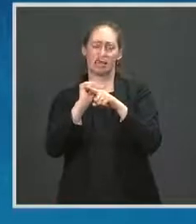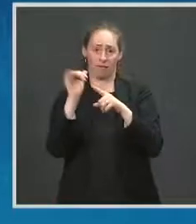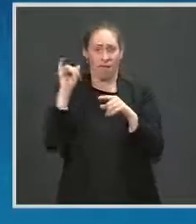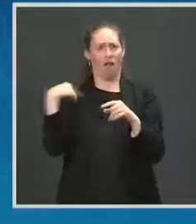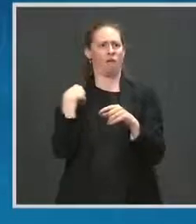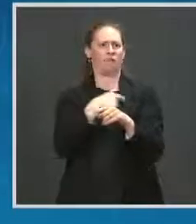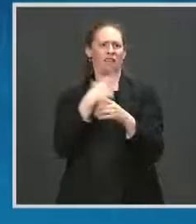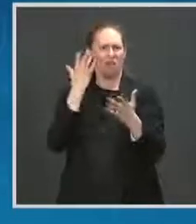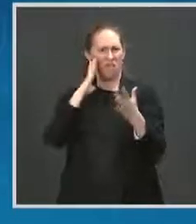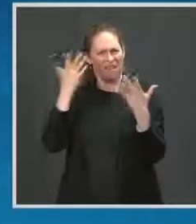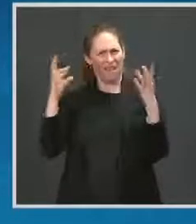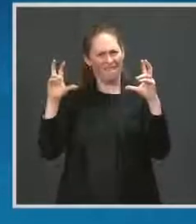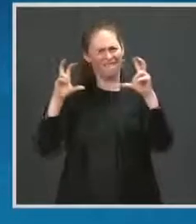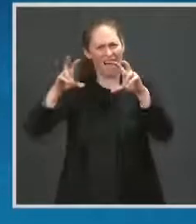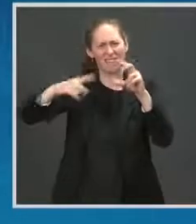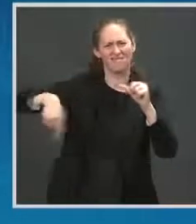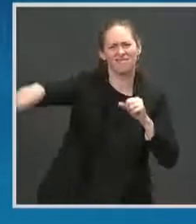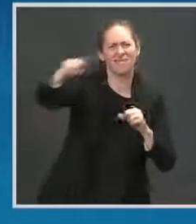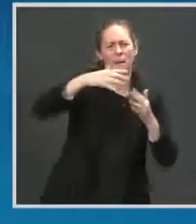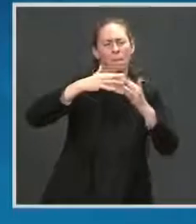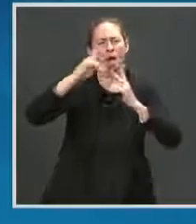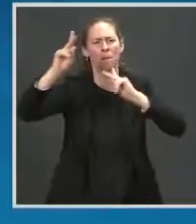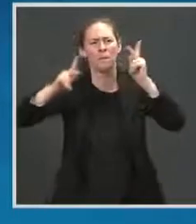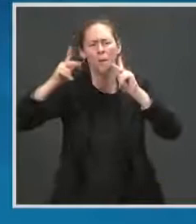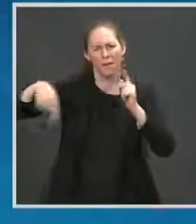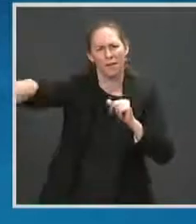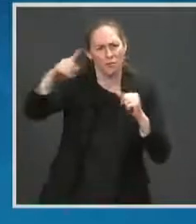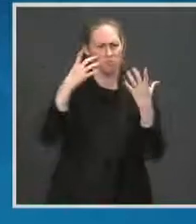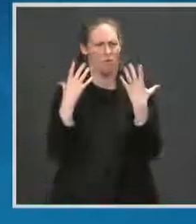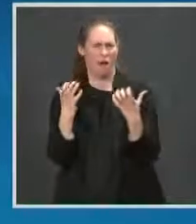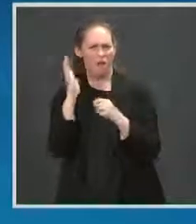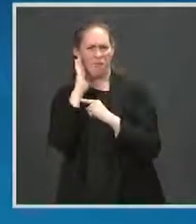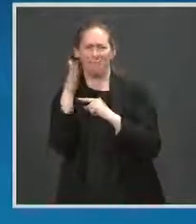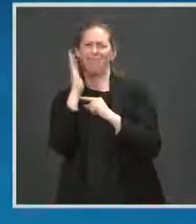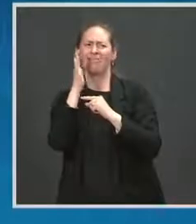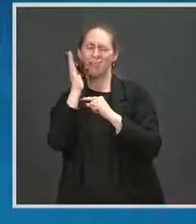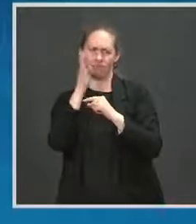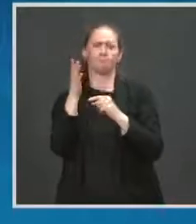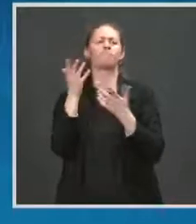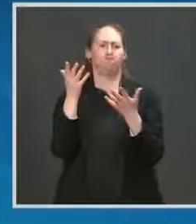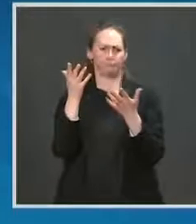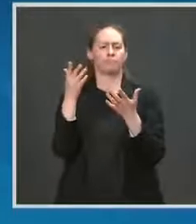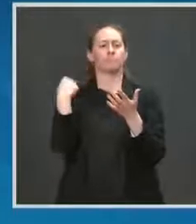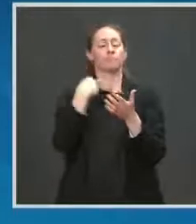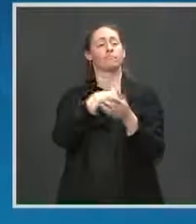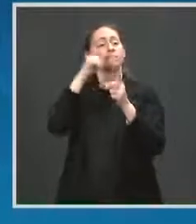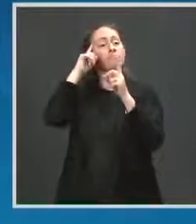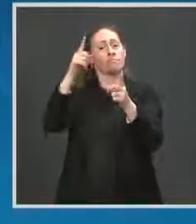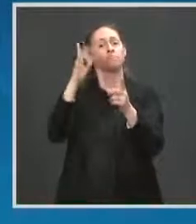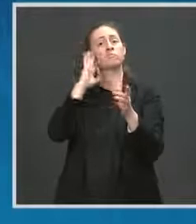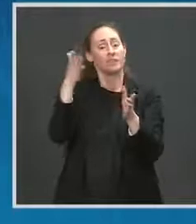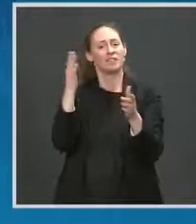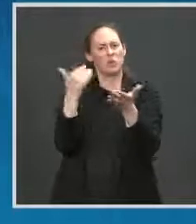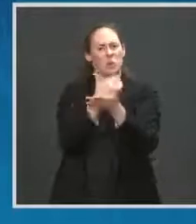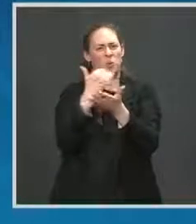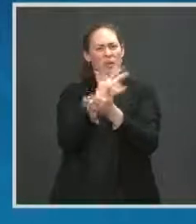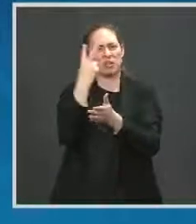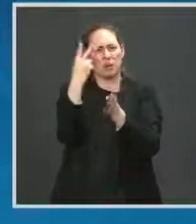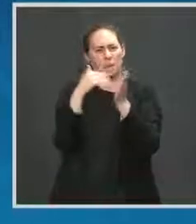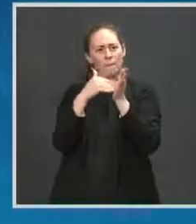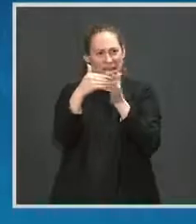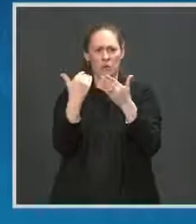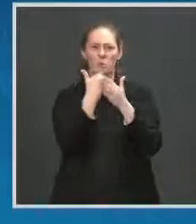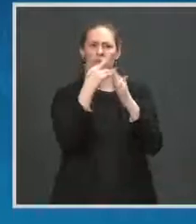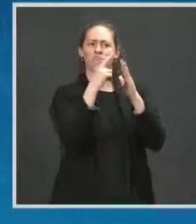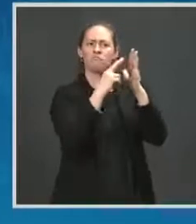workforce development in a big way. We're also going to create as many as 2 million new registered